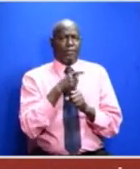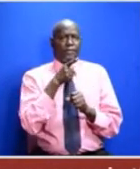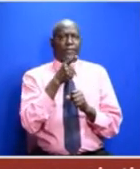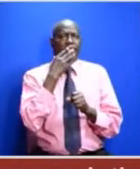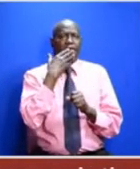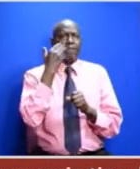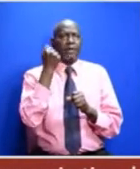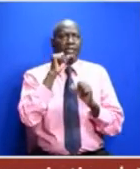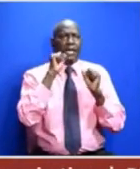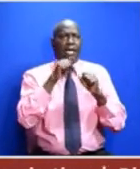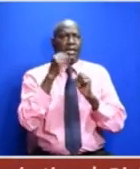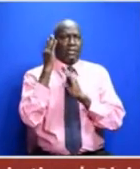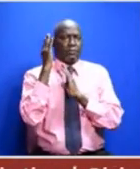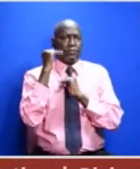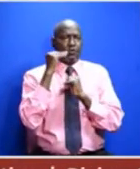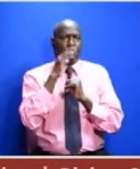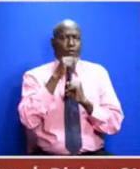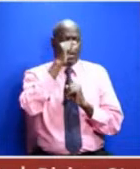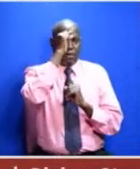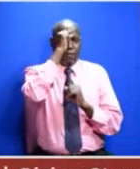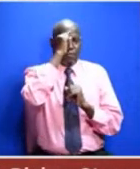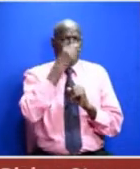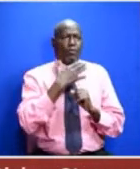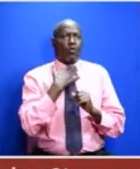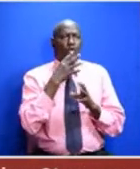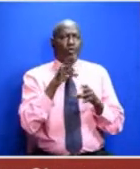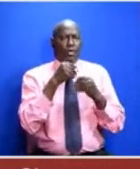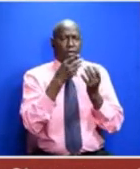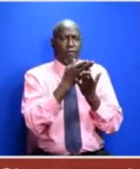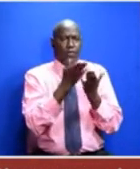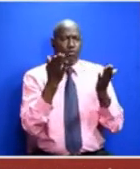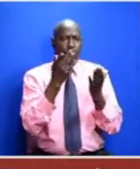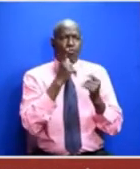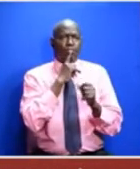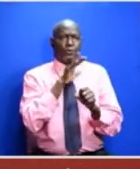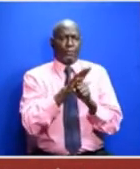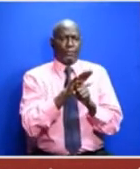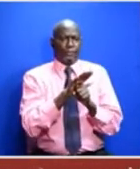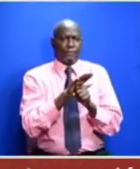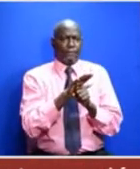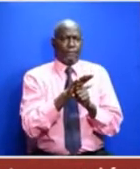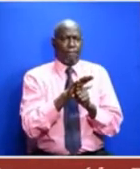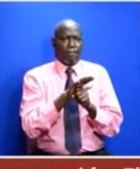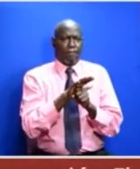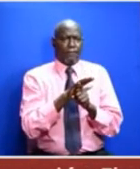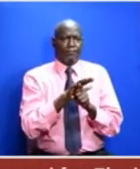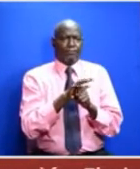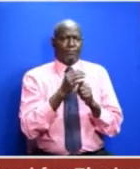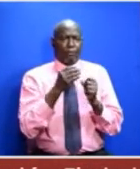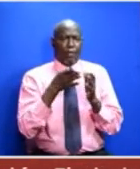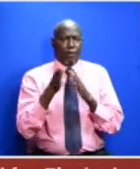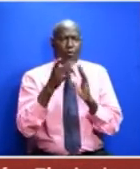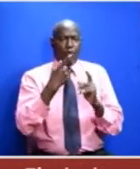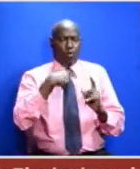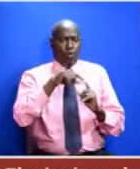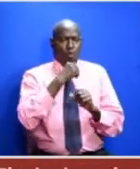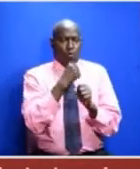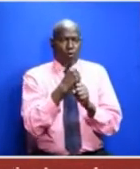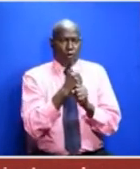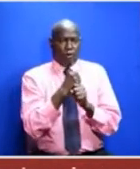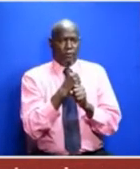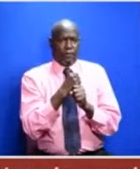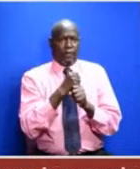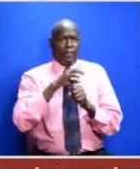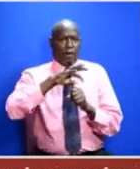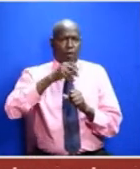the best you can expect from a government. I want to give you an assurance. The way we are working,